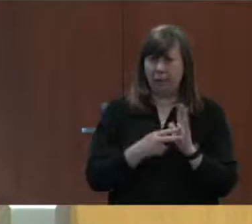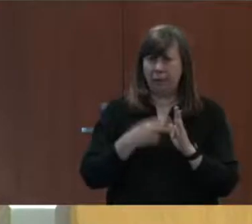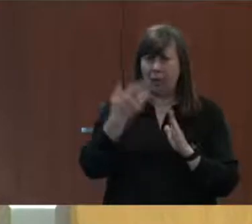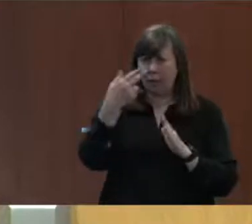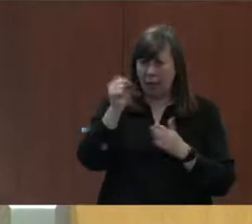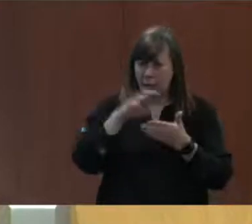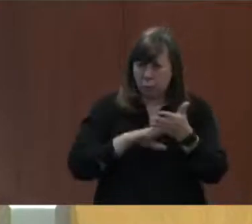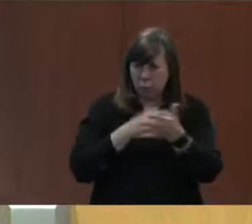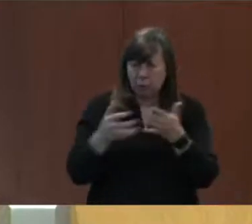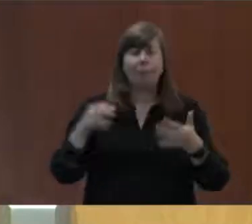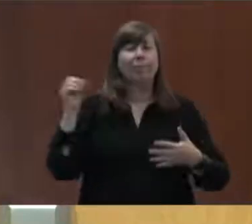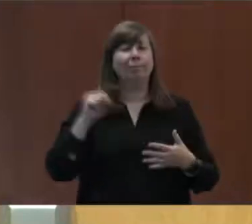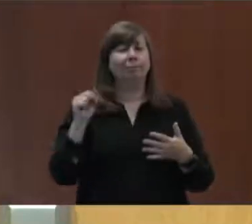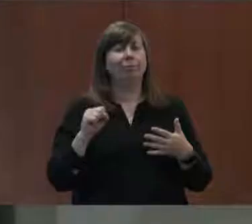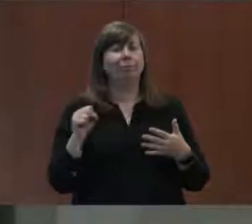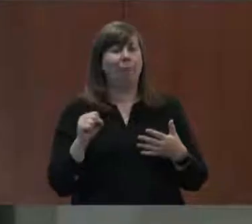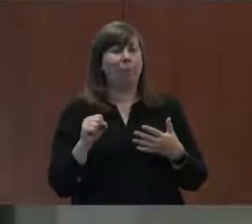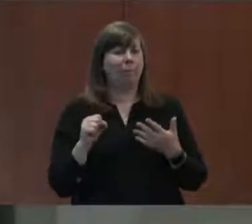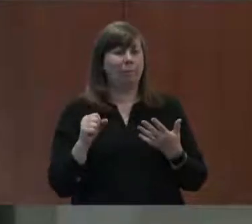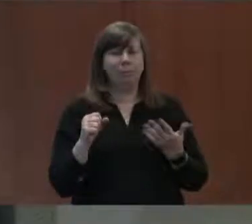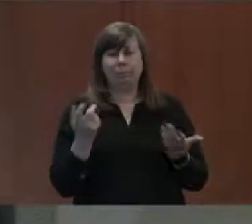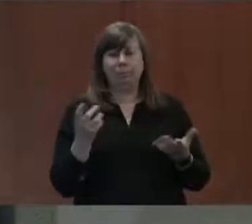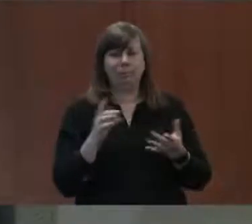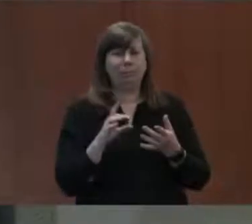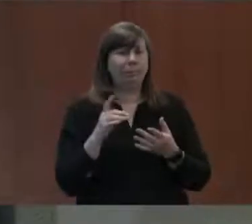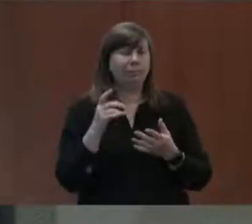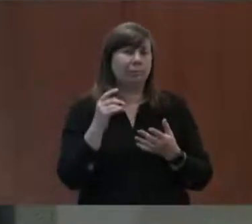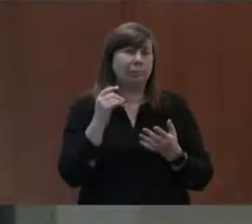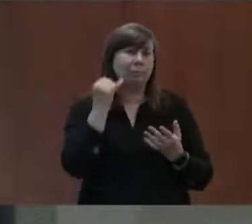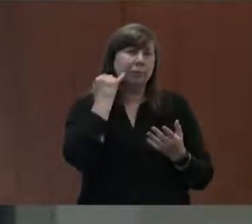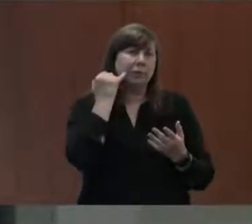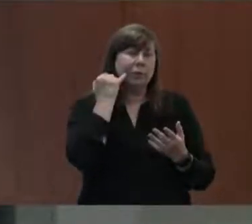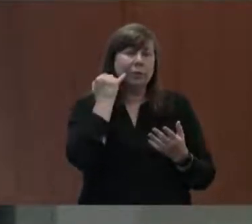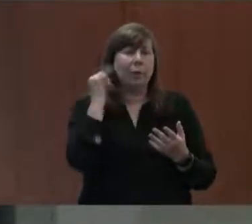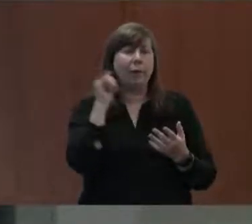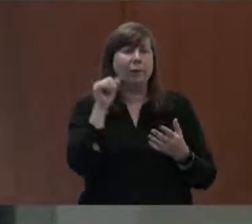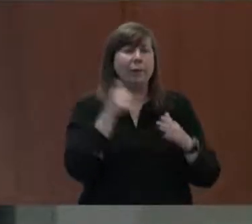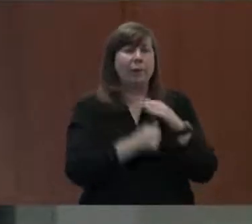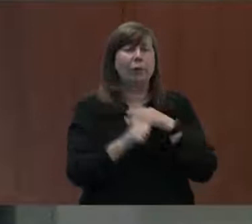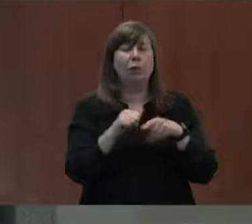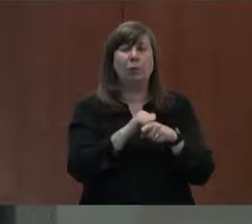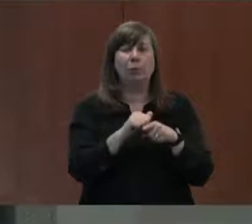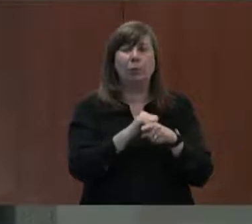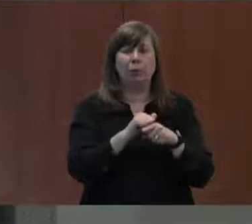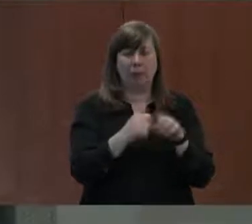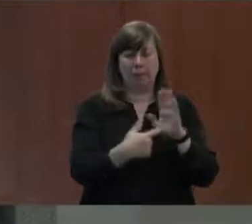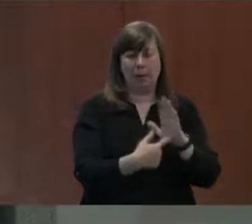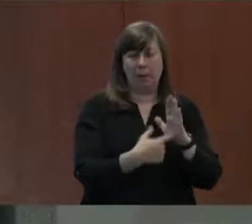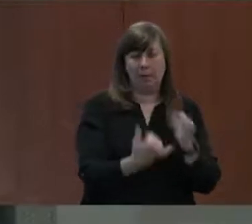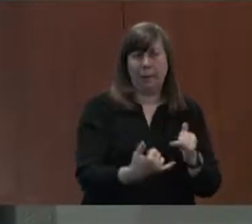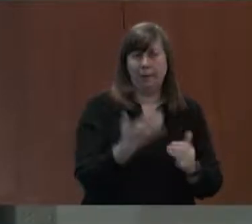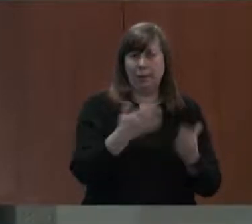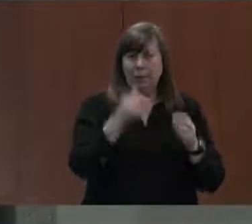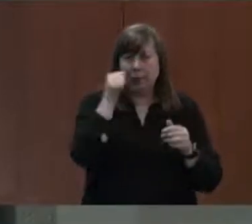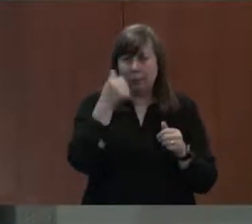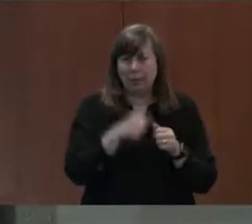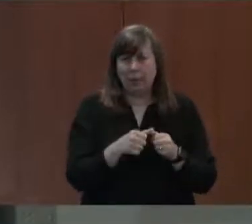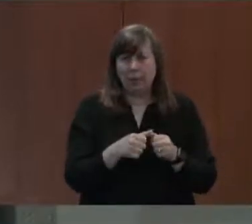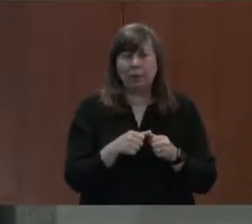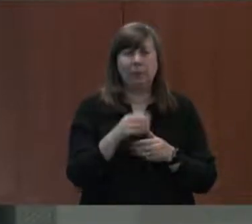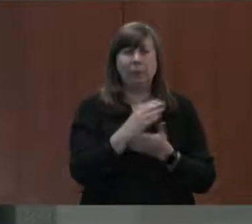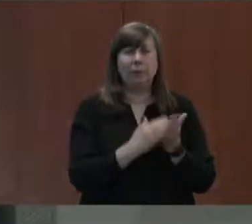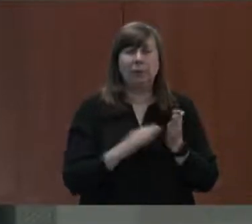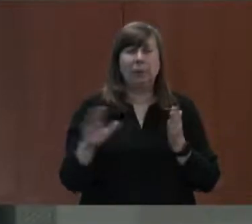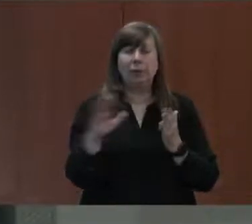schedule? Yes, it would be the release for if you were just like under an apprenticeship model now, or what you might remember some